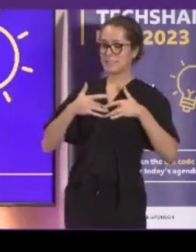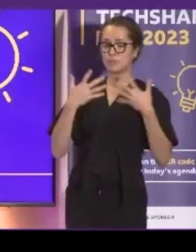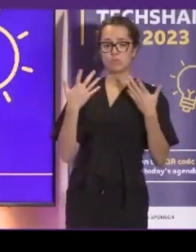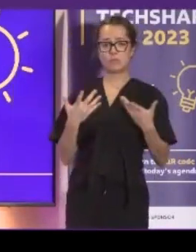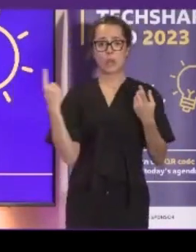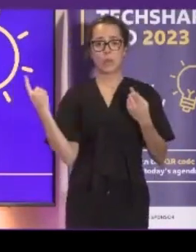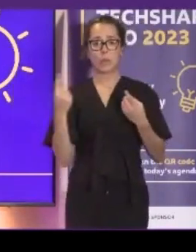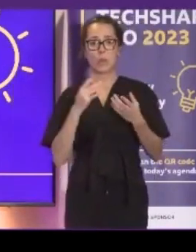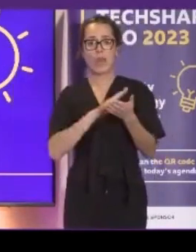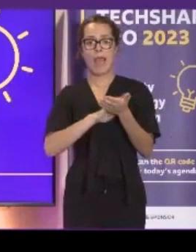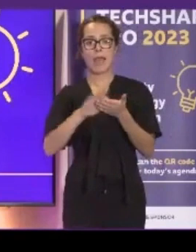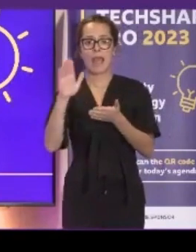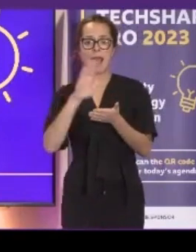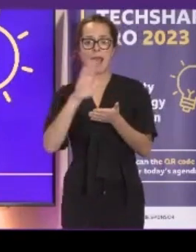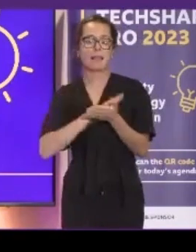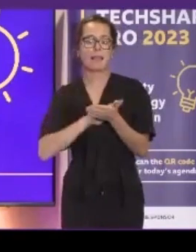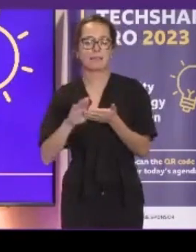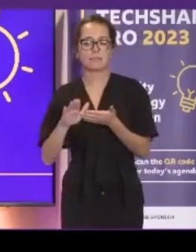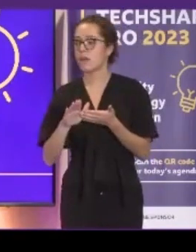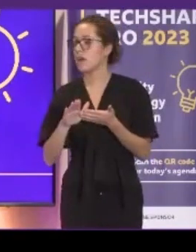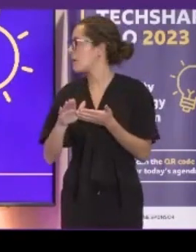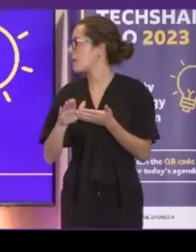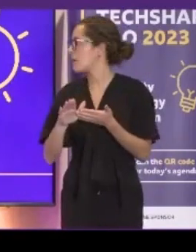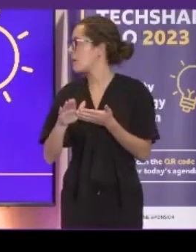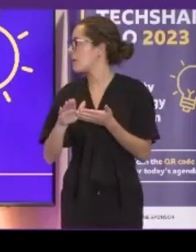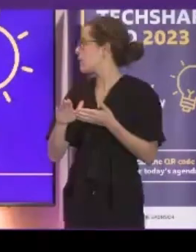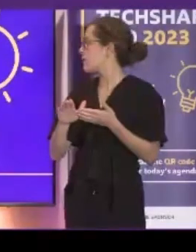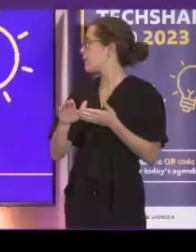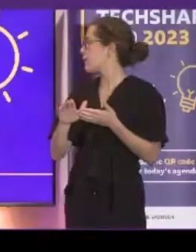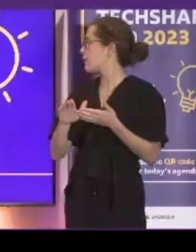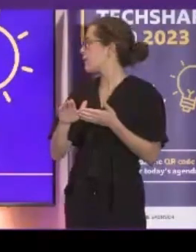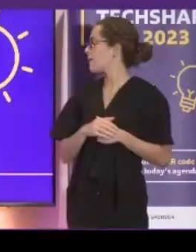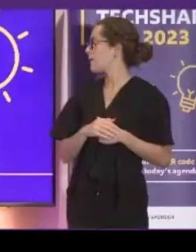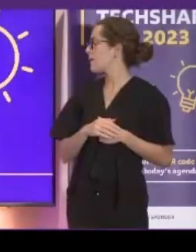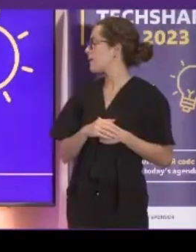today, I have Hanna Helgesdotter,